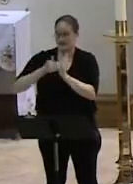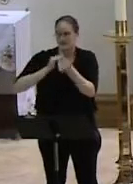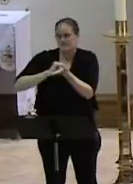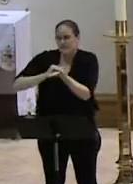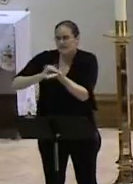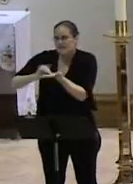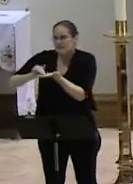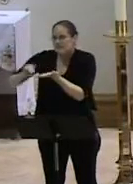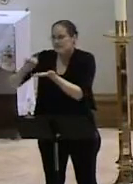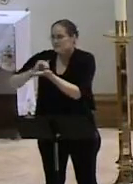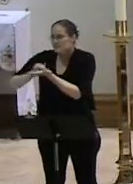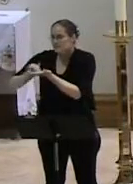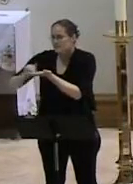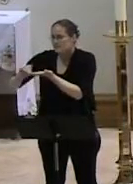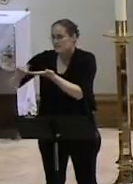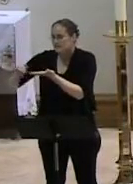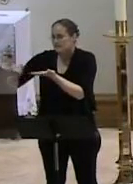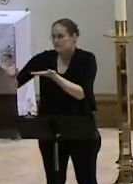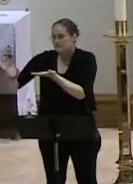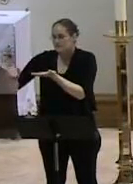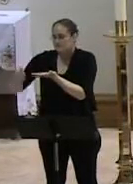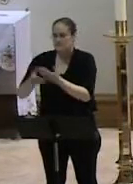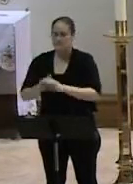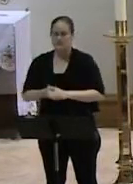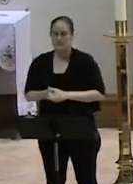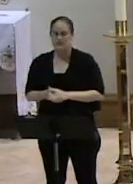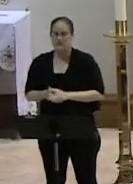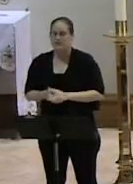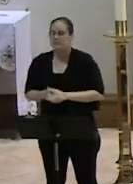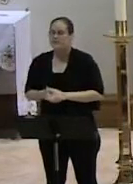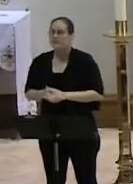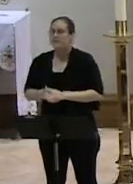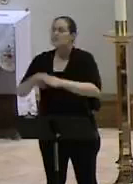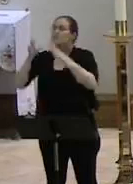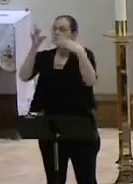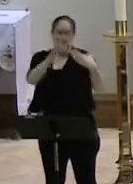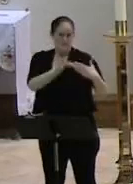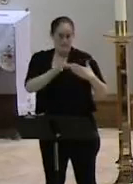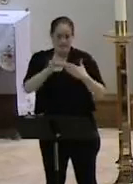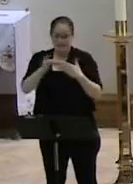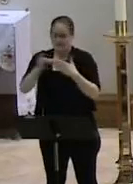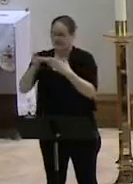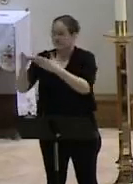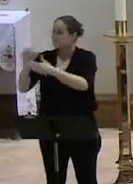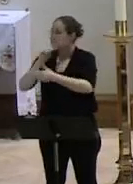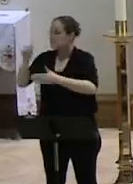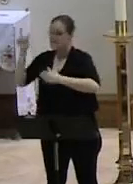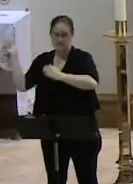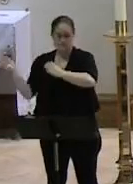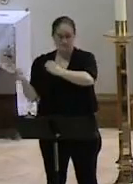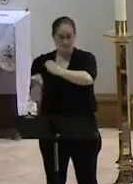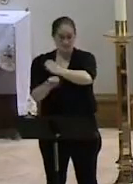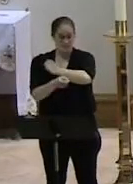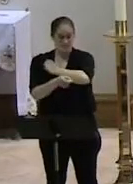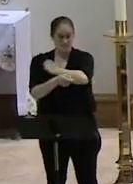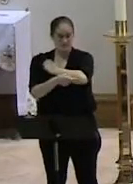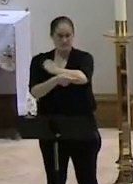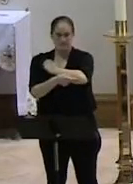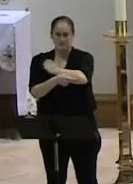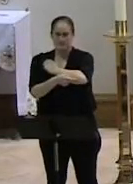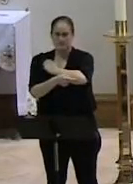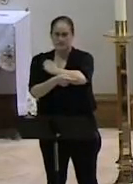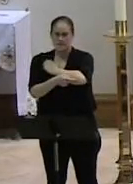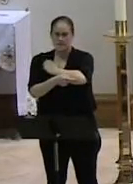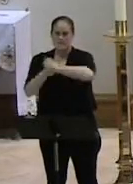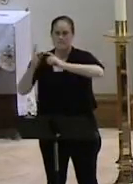trespass against us. And lead us not into